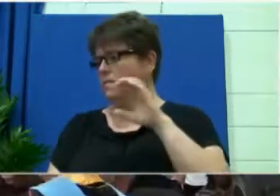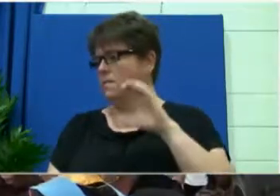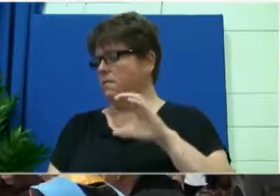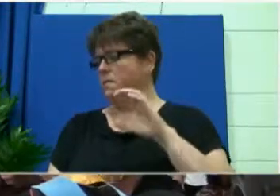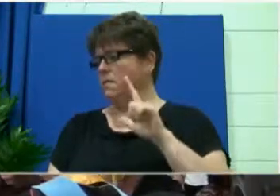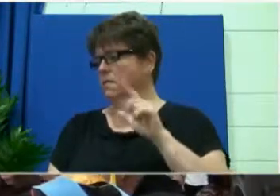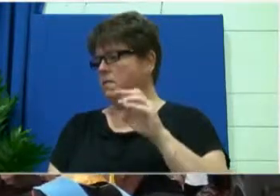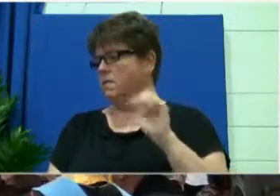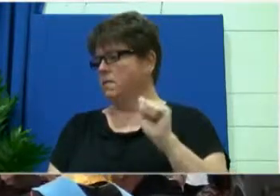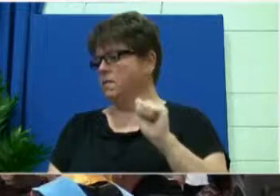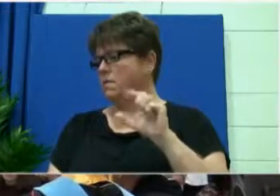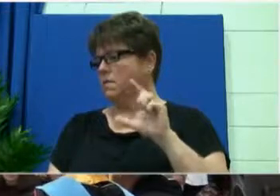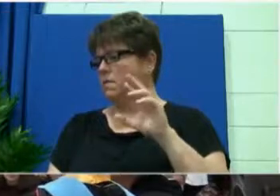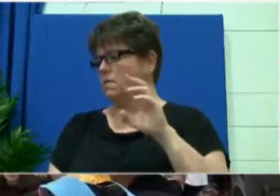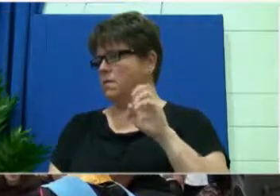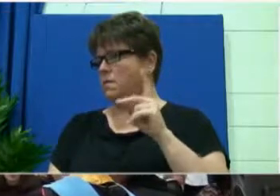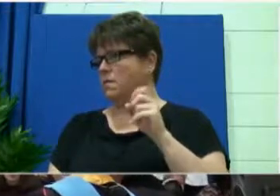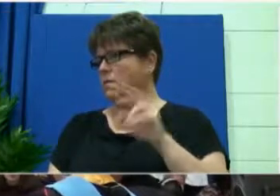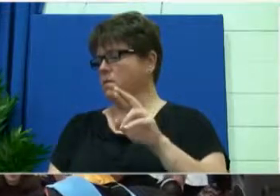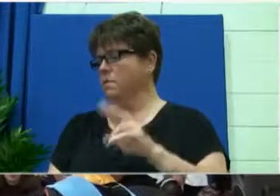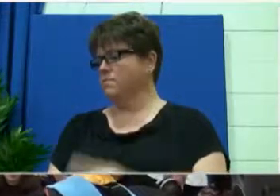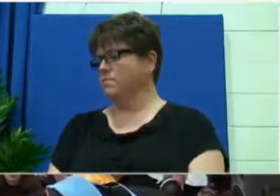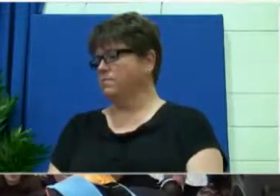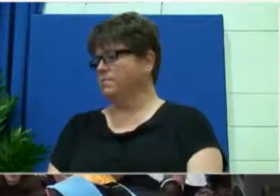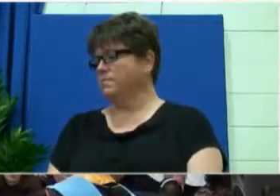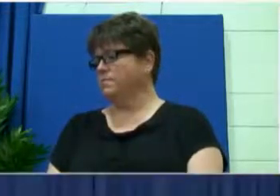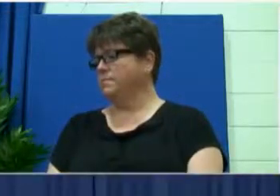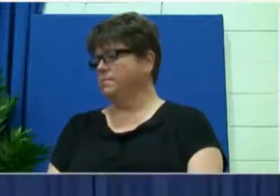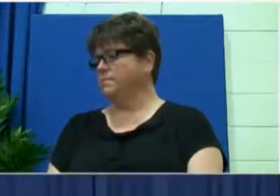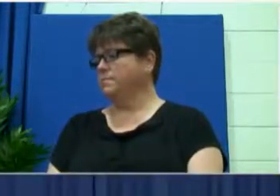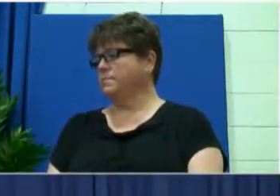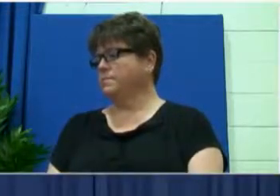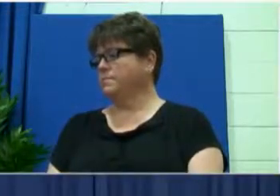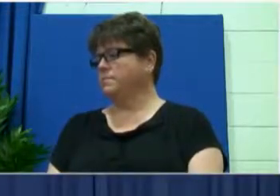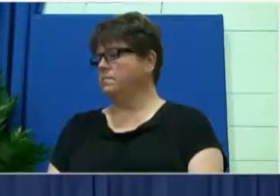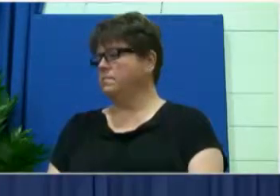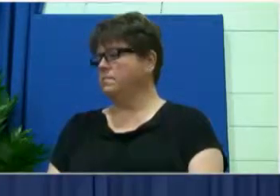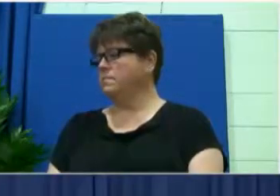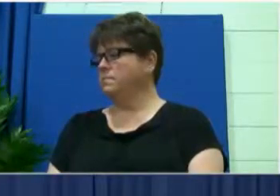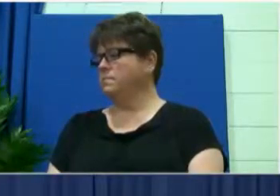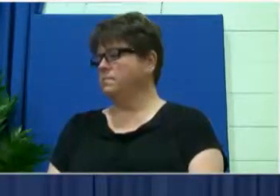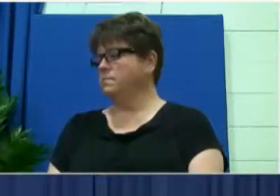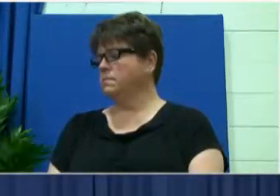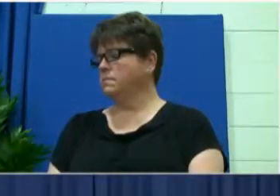Chelsea Lynn Crocker, Phi Theta Kappa, Associate in Arts.